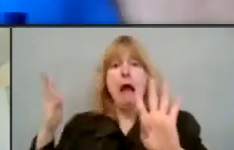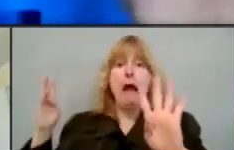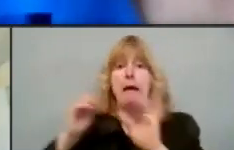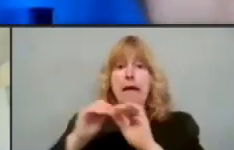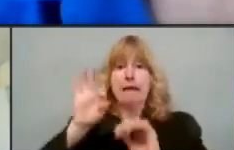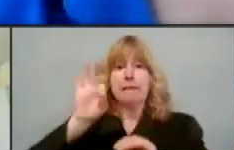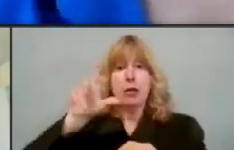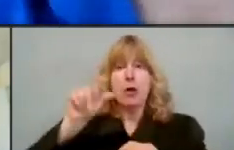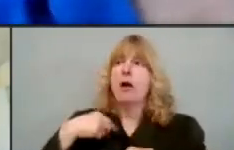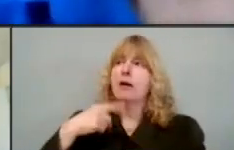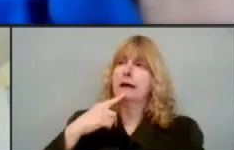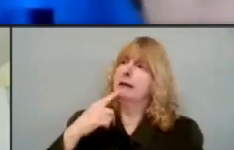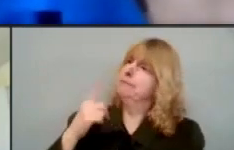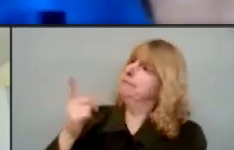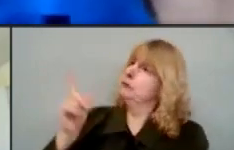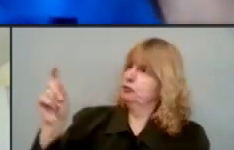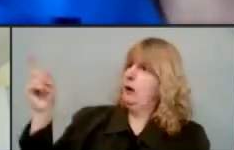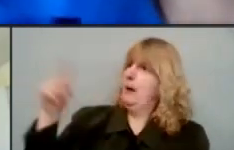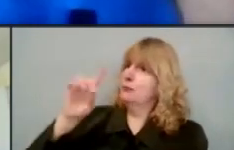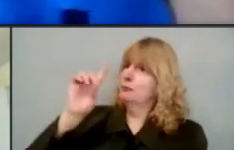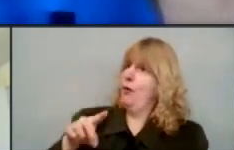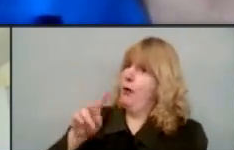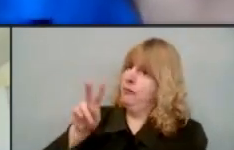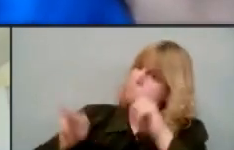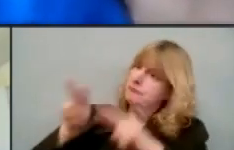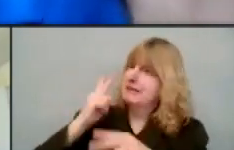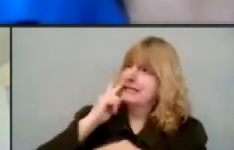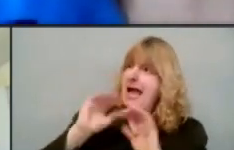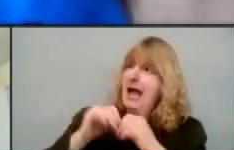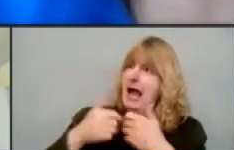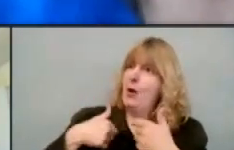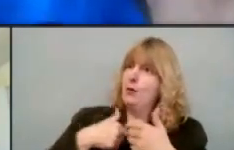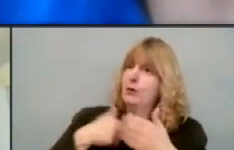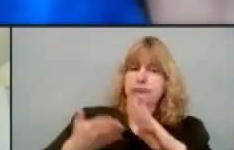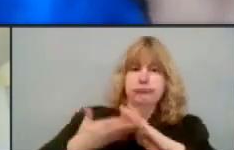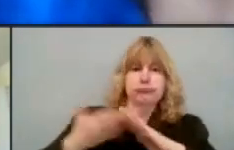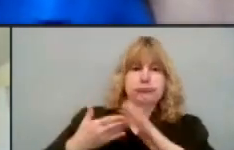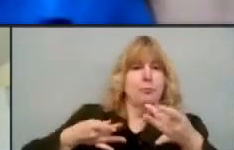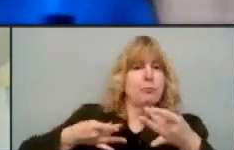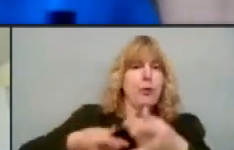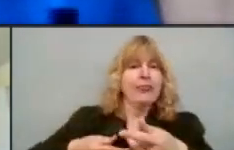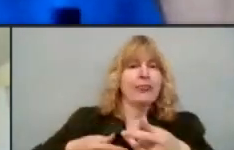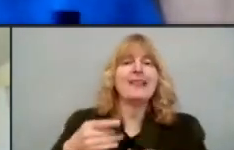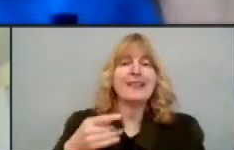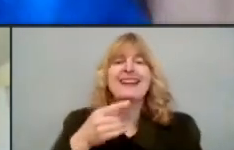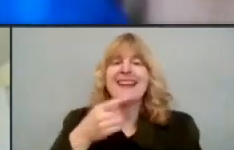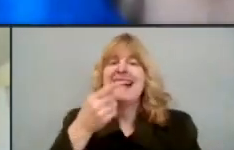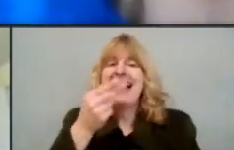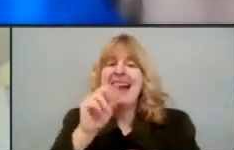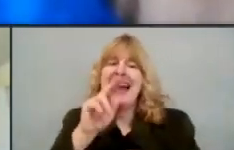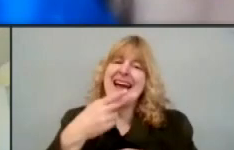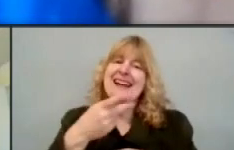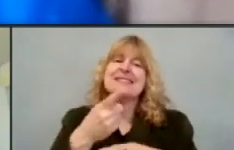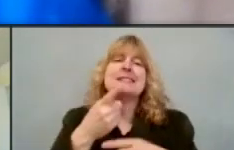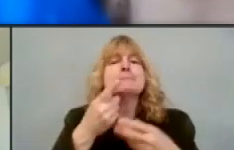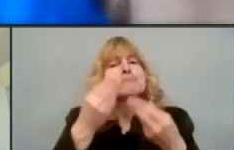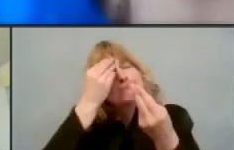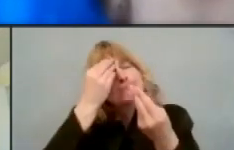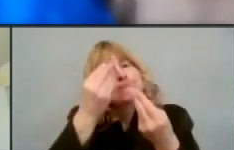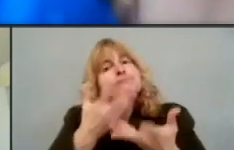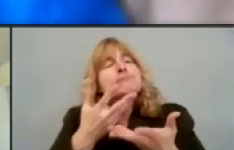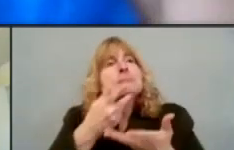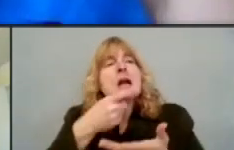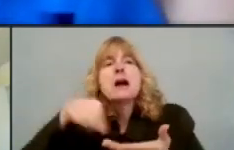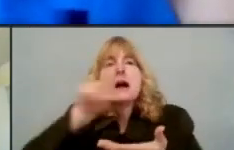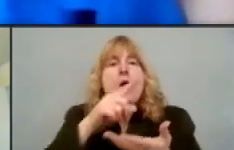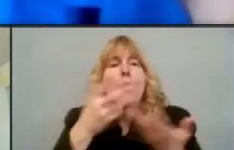do this. Okay. So Hannah, if you would come on, please, and give us an update in terms of where we are relevant